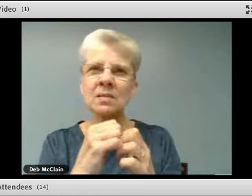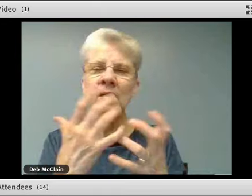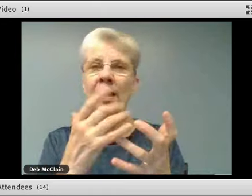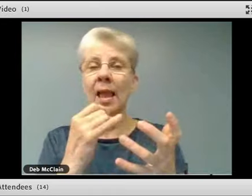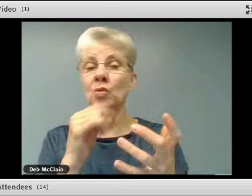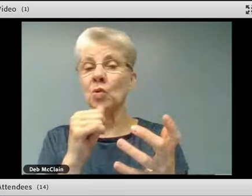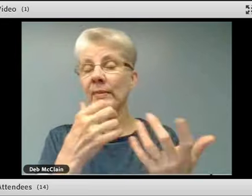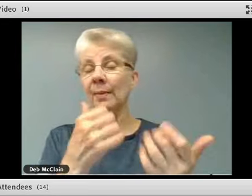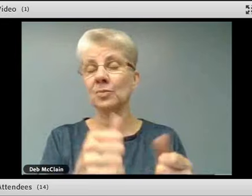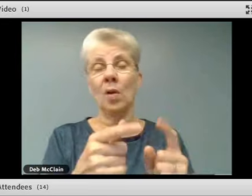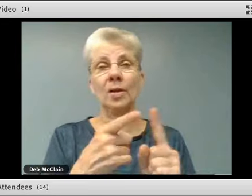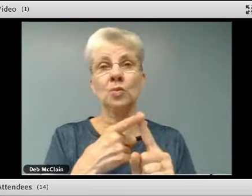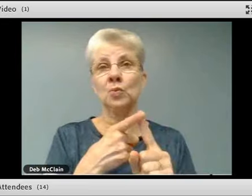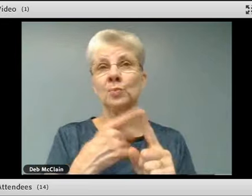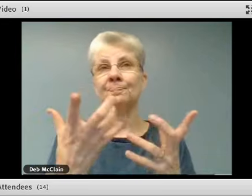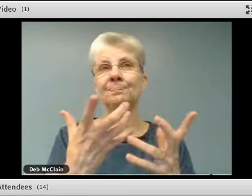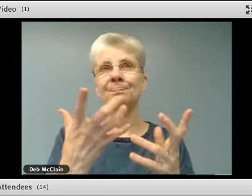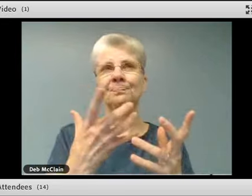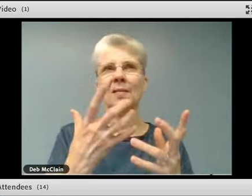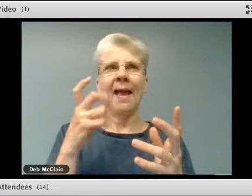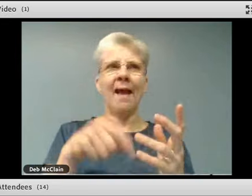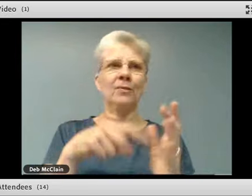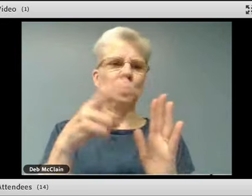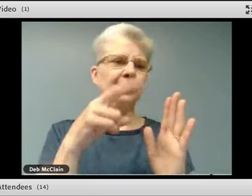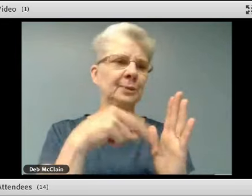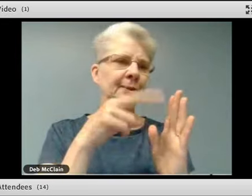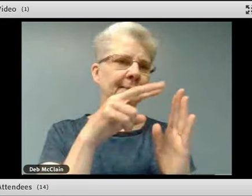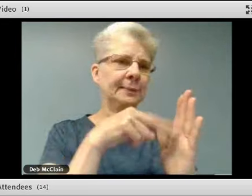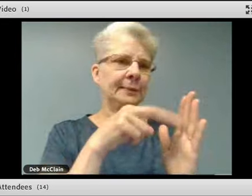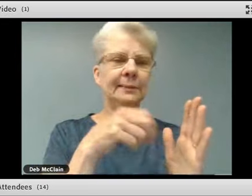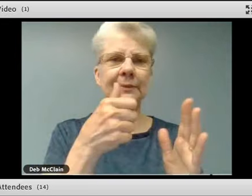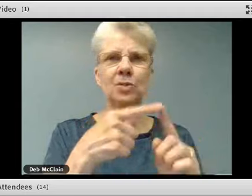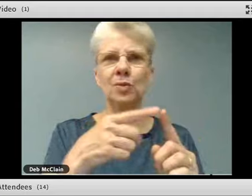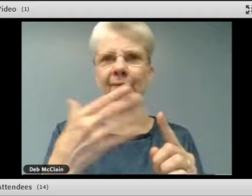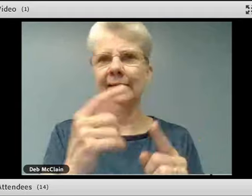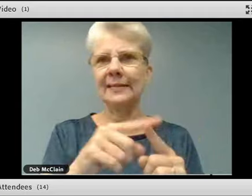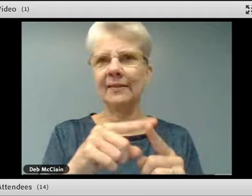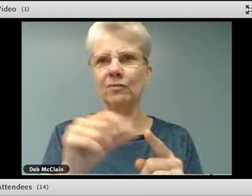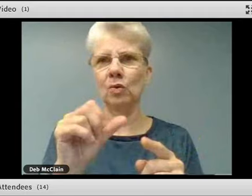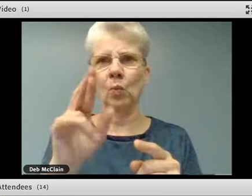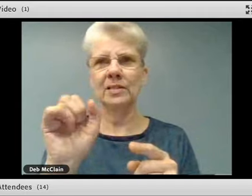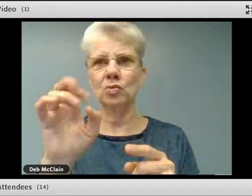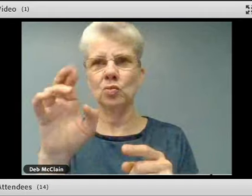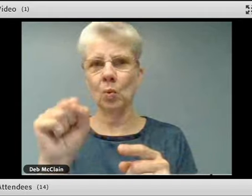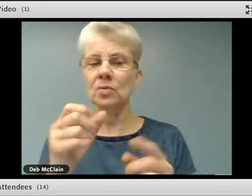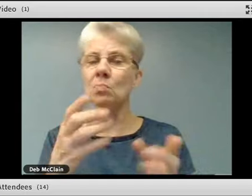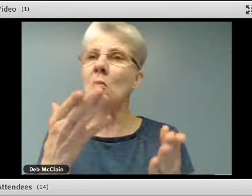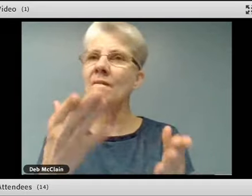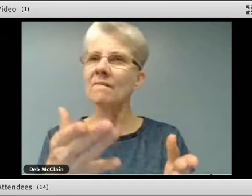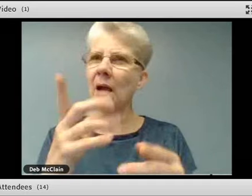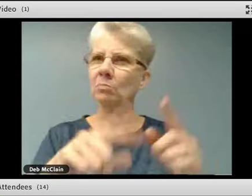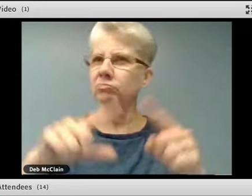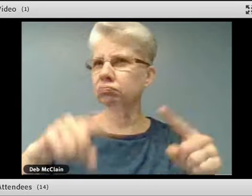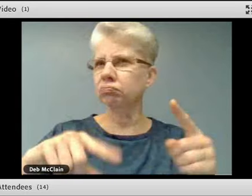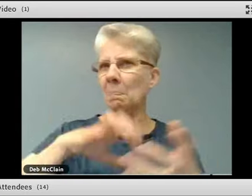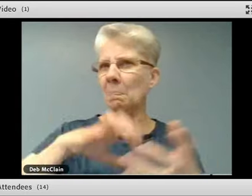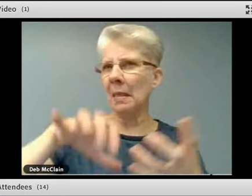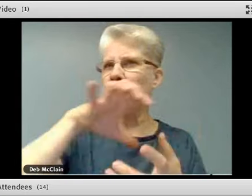try to have to read 10 to 15 different resources. So you want to provide a rich